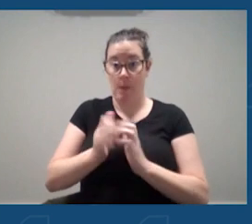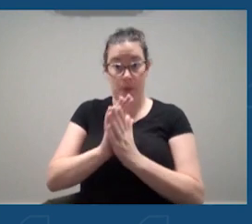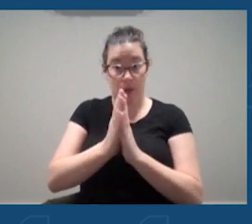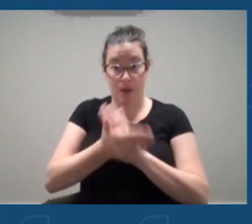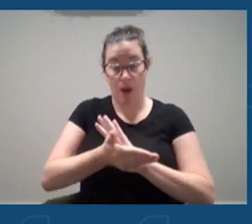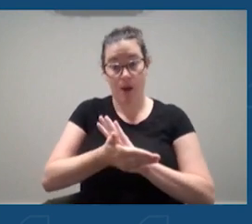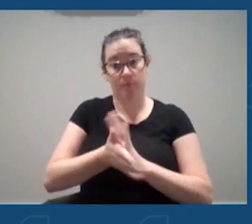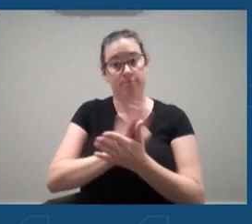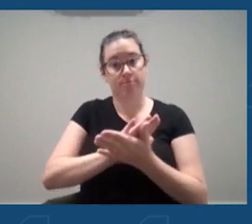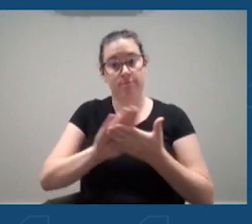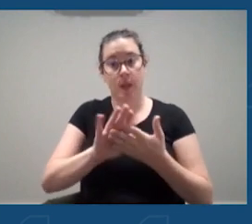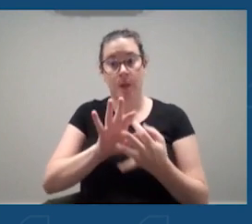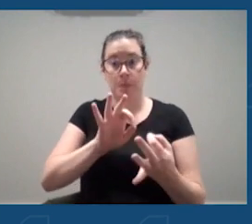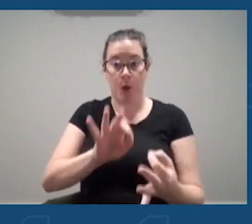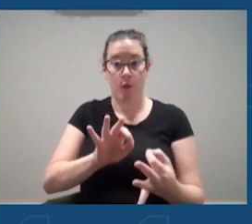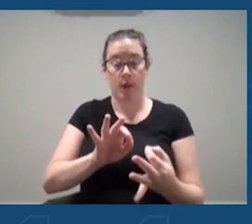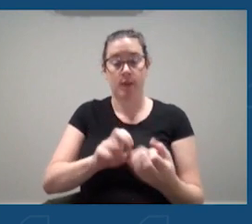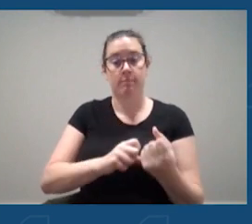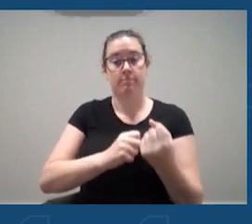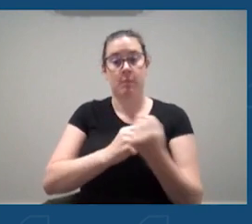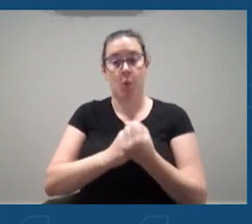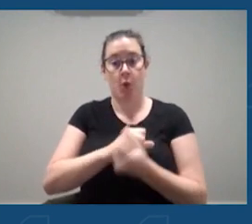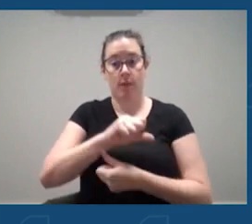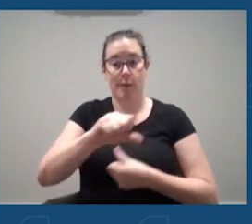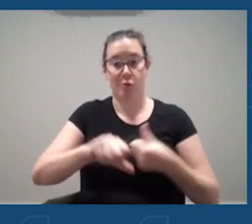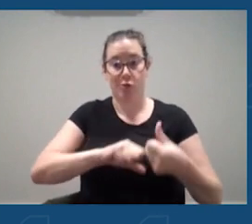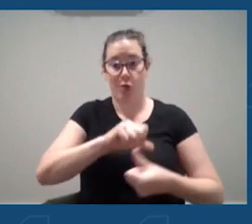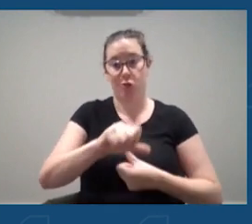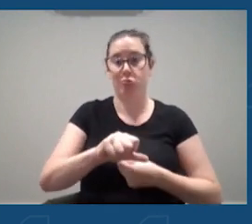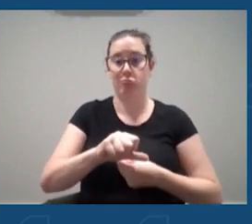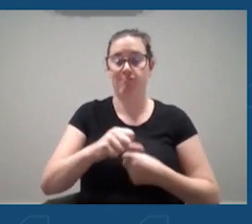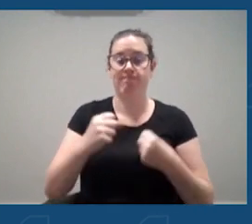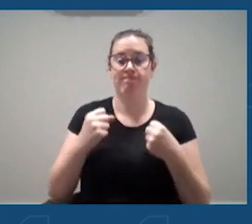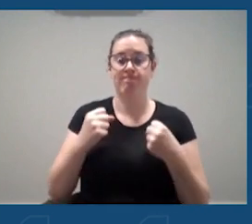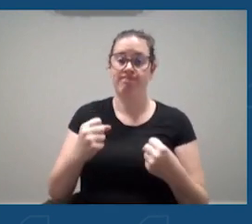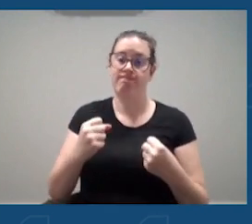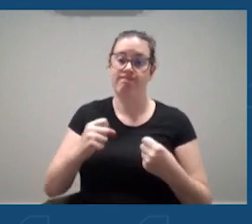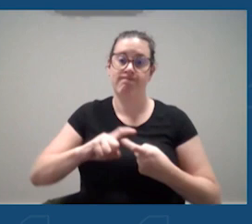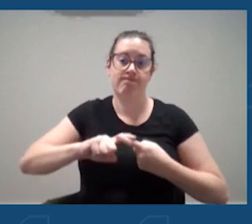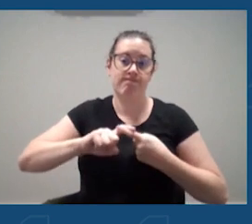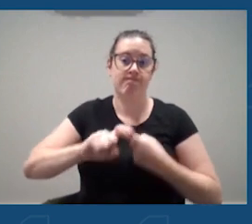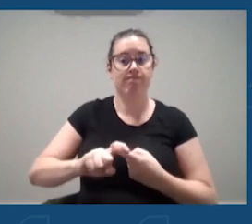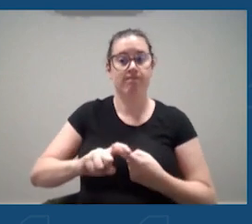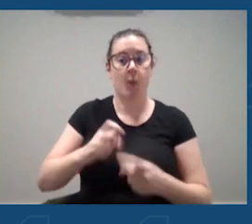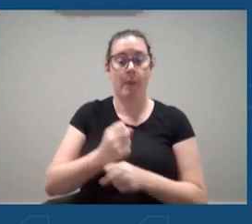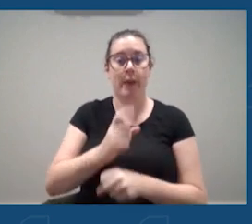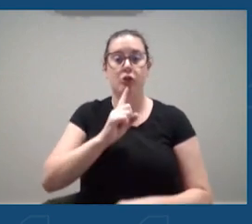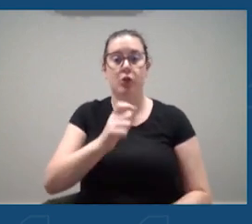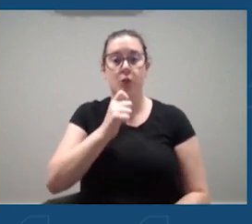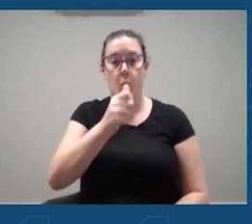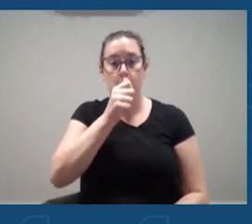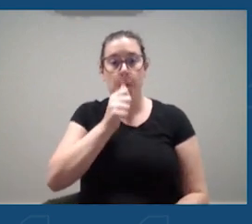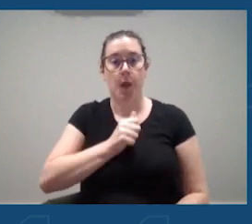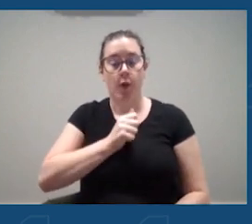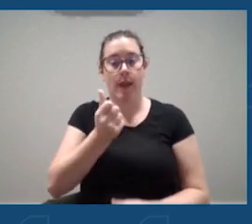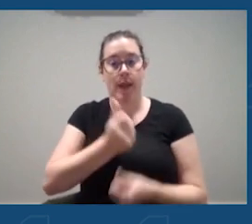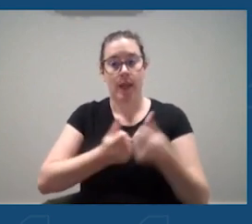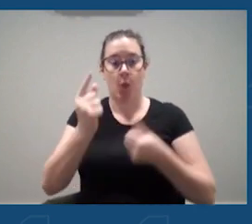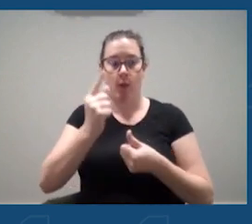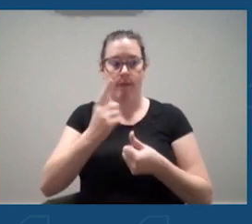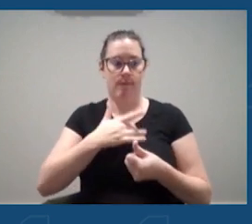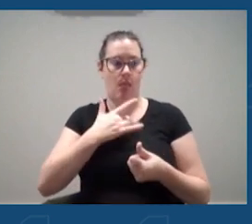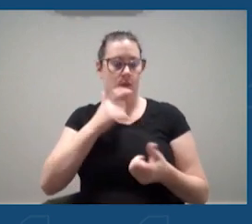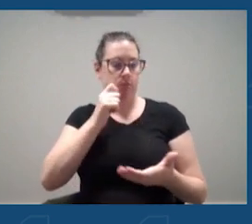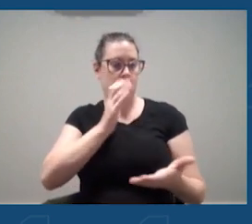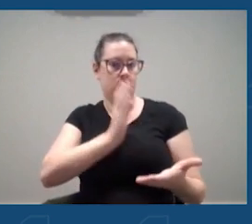standing arm in arm and making sure that we do not tolerate anyone being discriminated against.